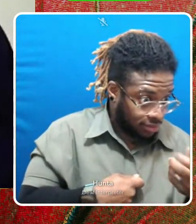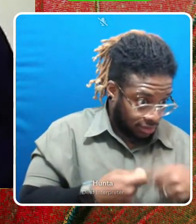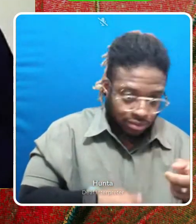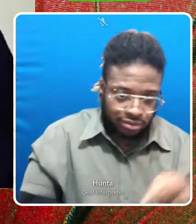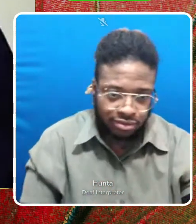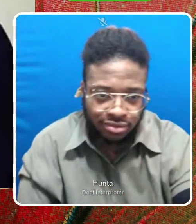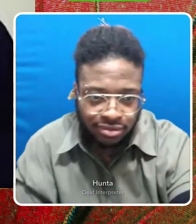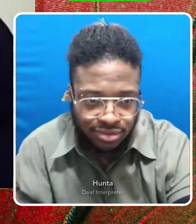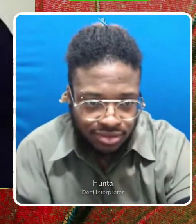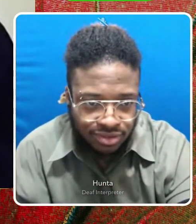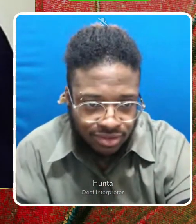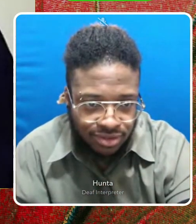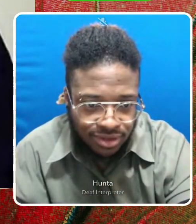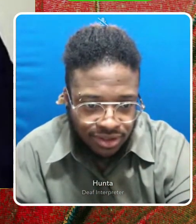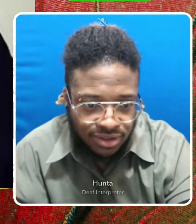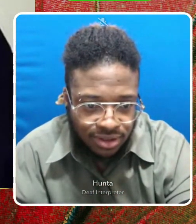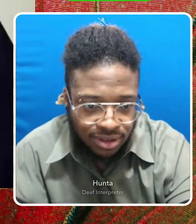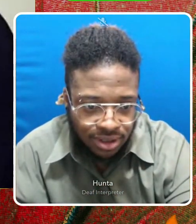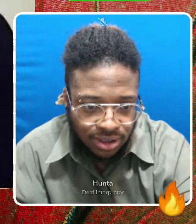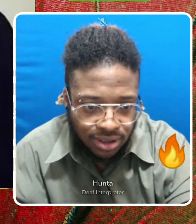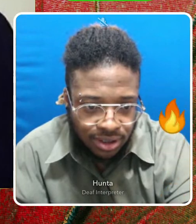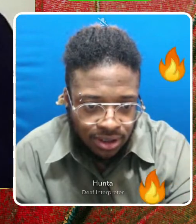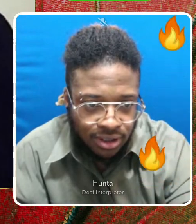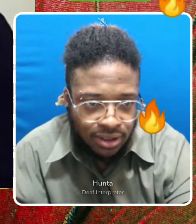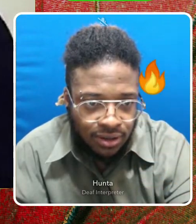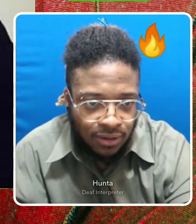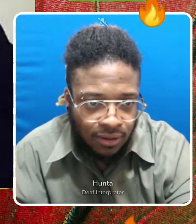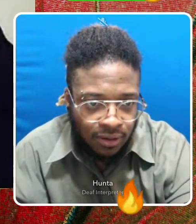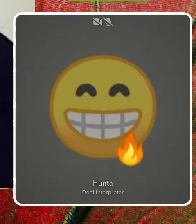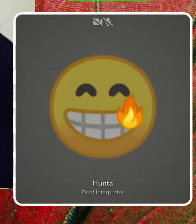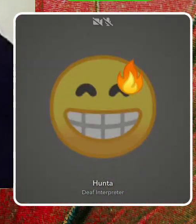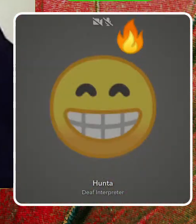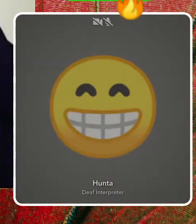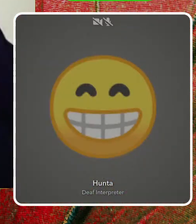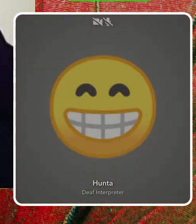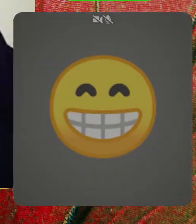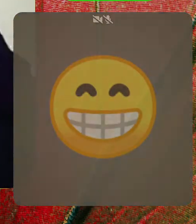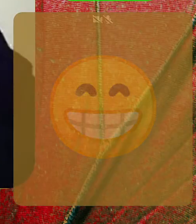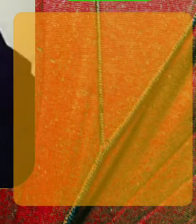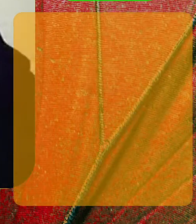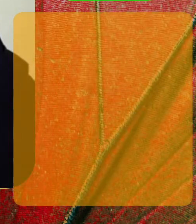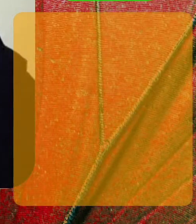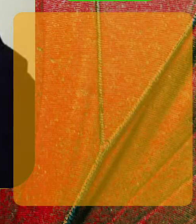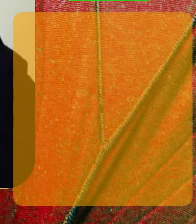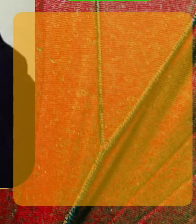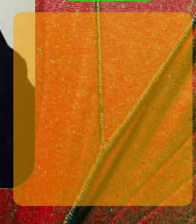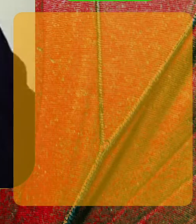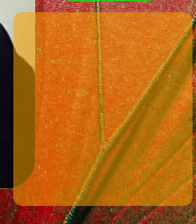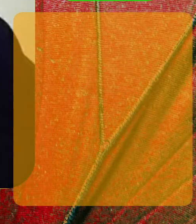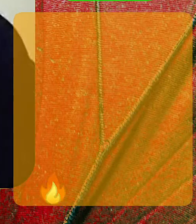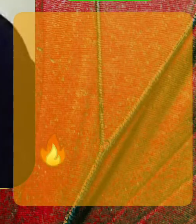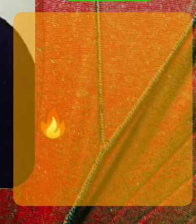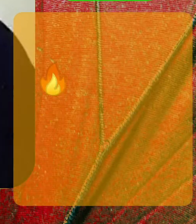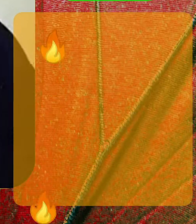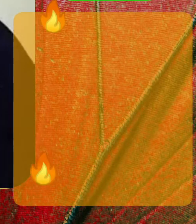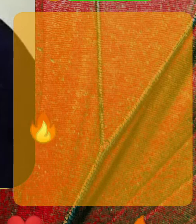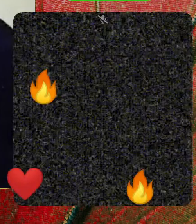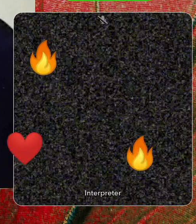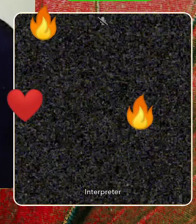Most definitely, most definitely. Yo, show some love, show some love, show some love, blobby chat, blobby chat, blobby chat. Come